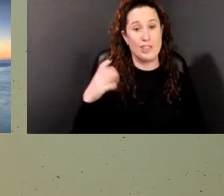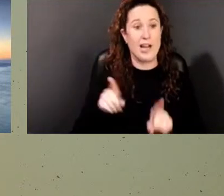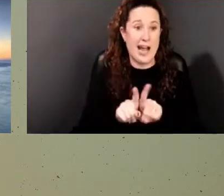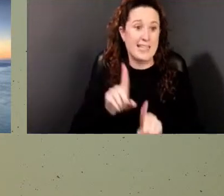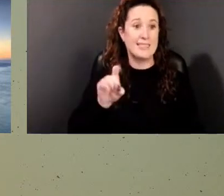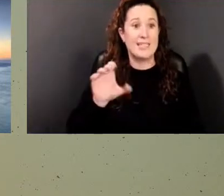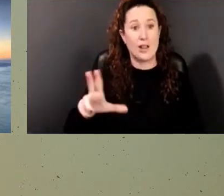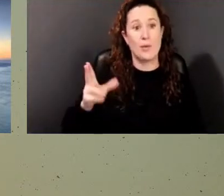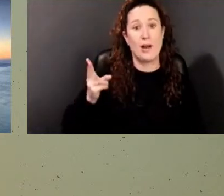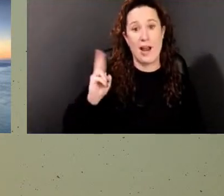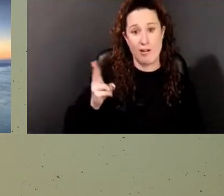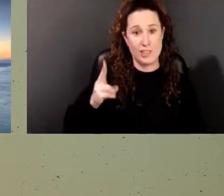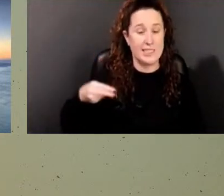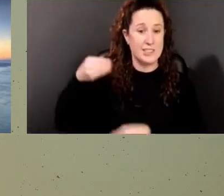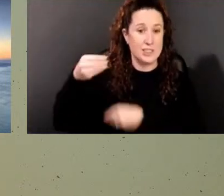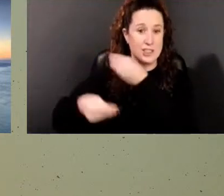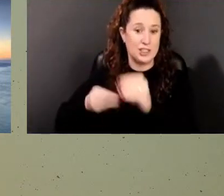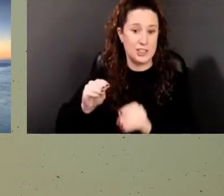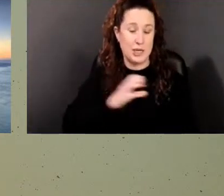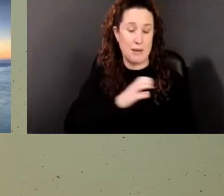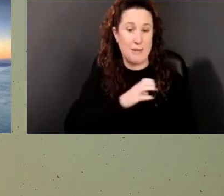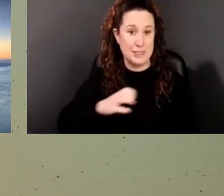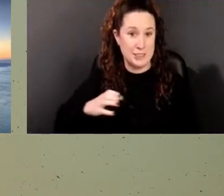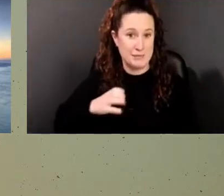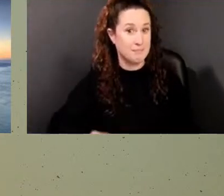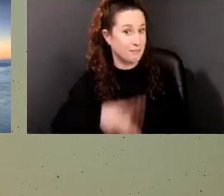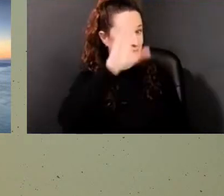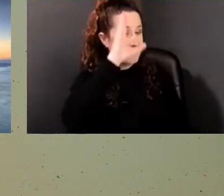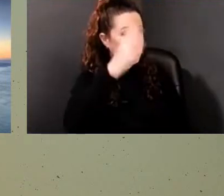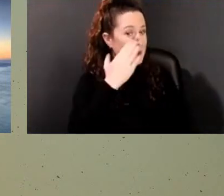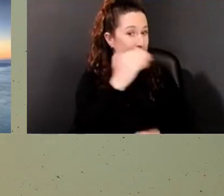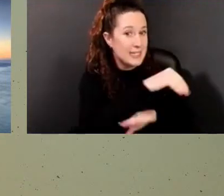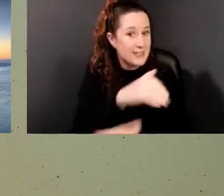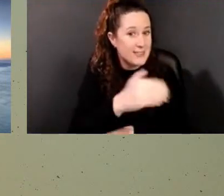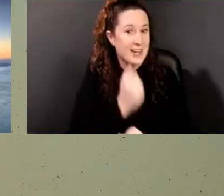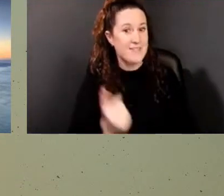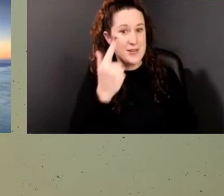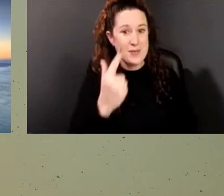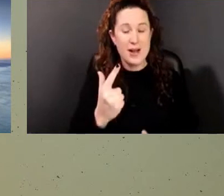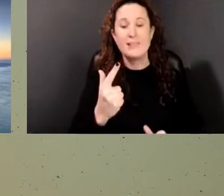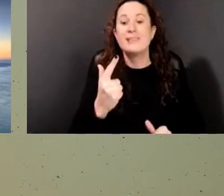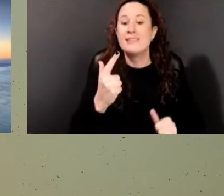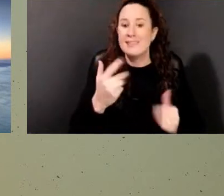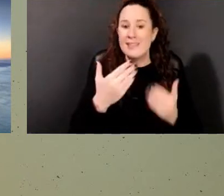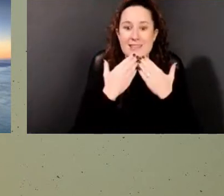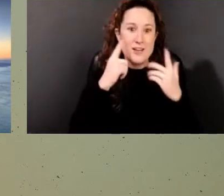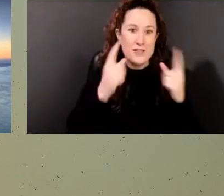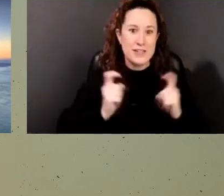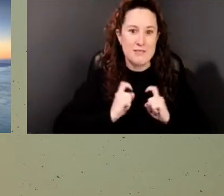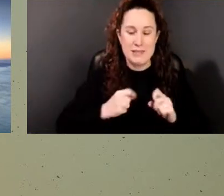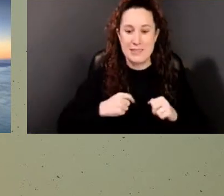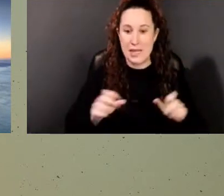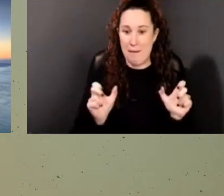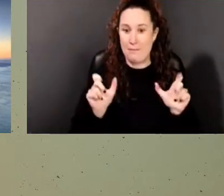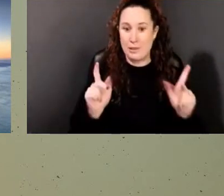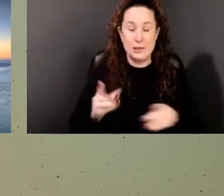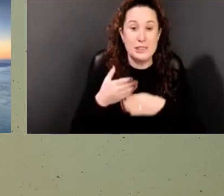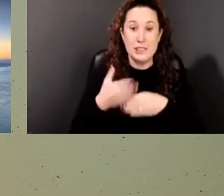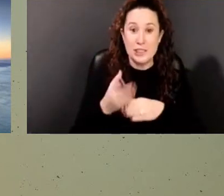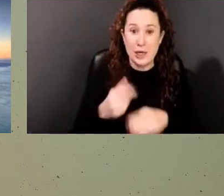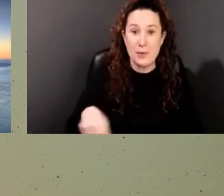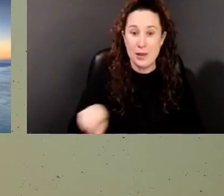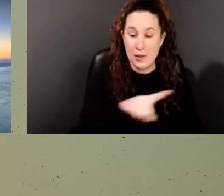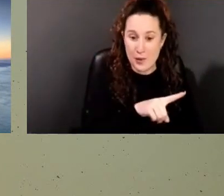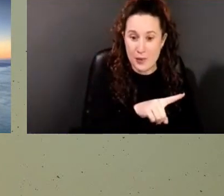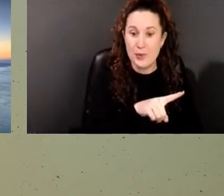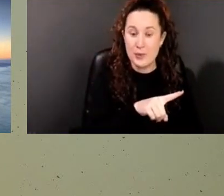Commission. Good evening, everybody. Thank you very much for giving us this opportunity to share with you